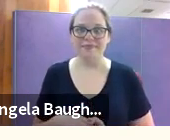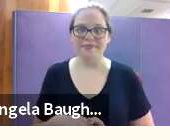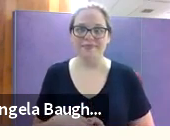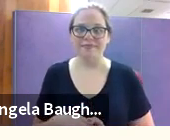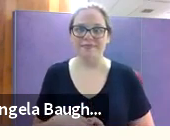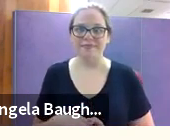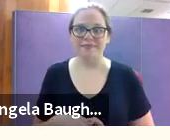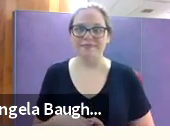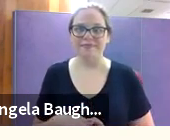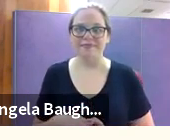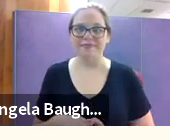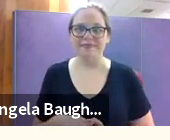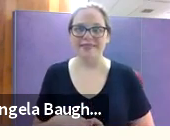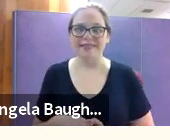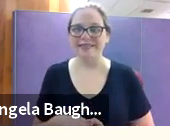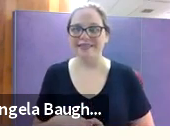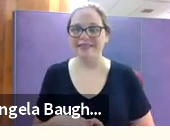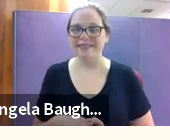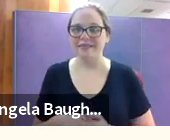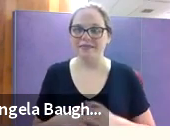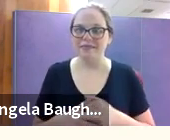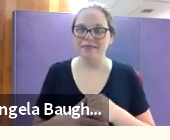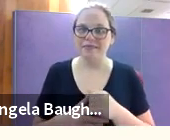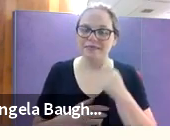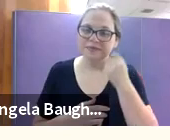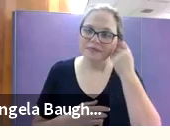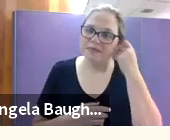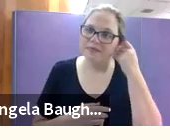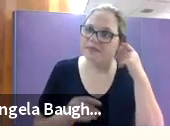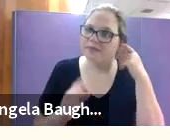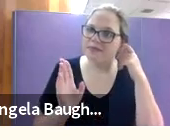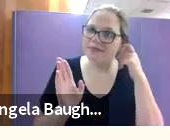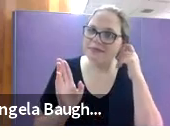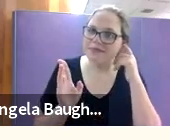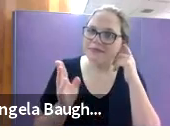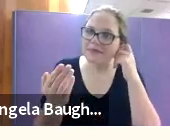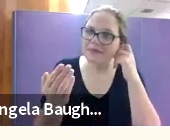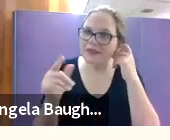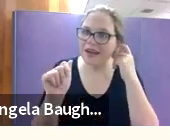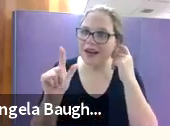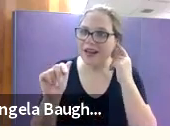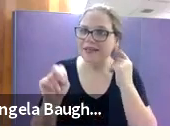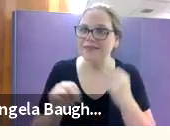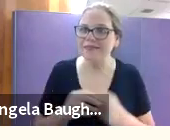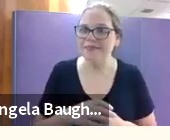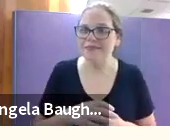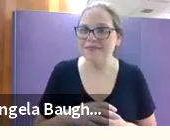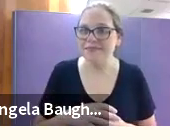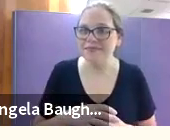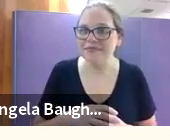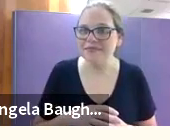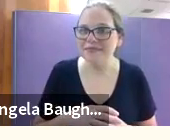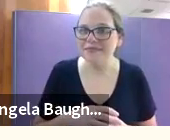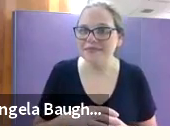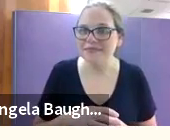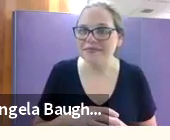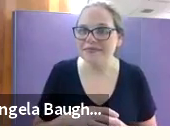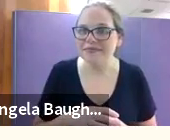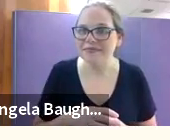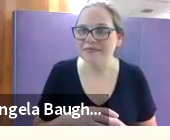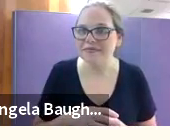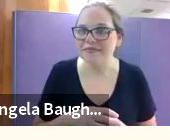I don't mean to beat a dead horse with Chris and So Jason. Kathy, oh, go ahead, Alan. Yeah, we're serving